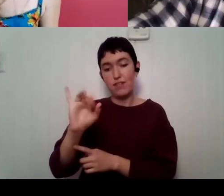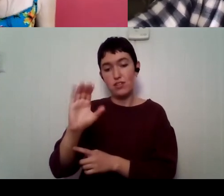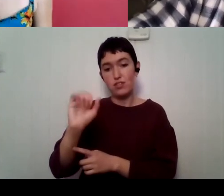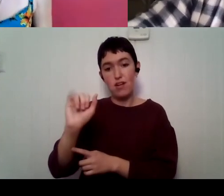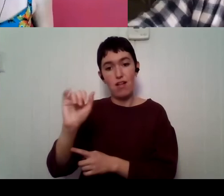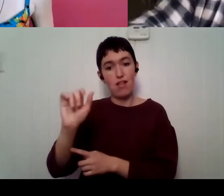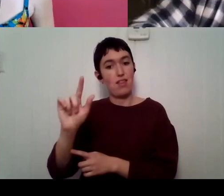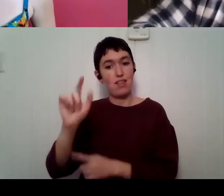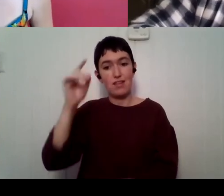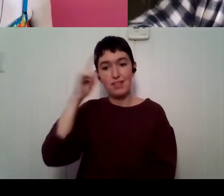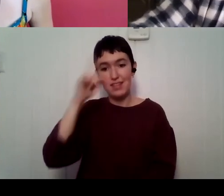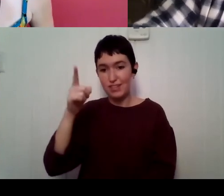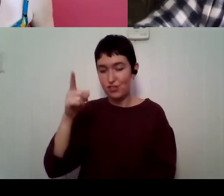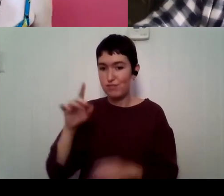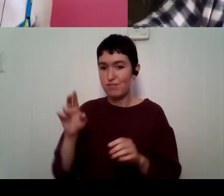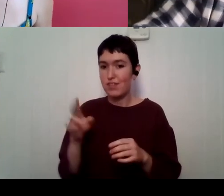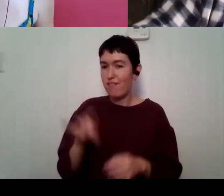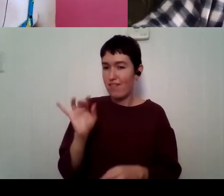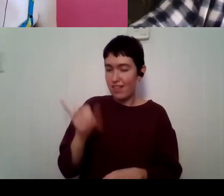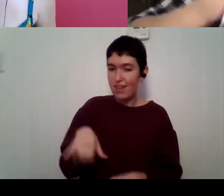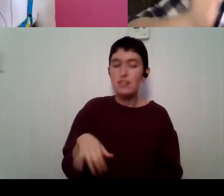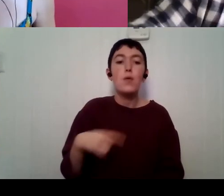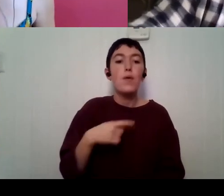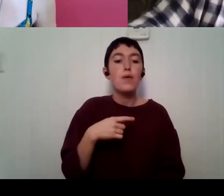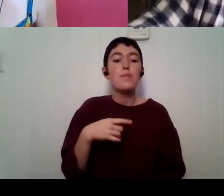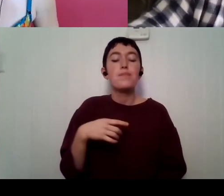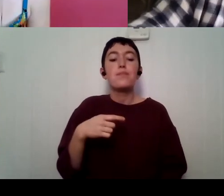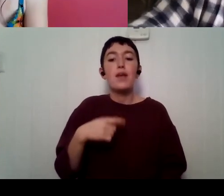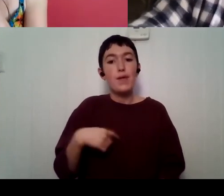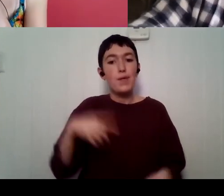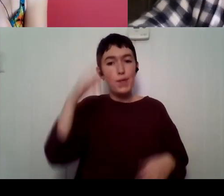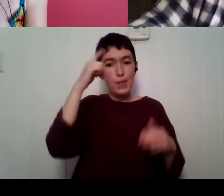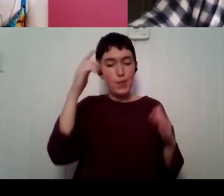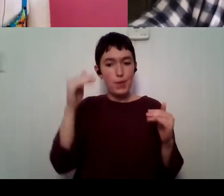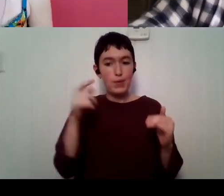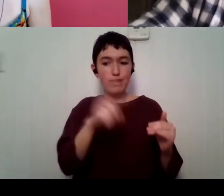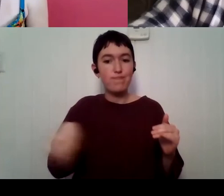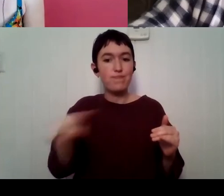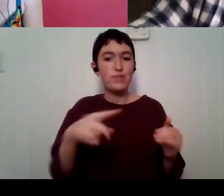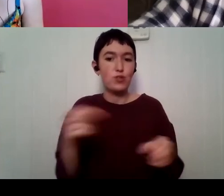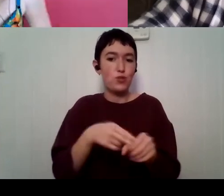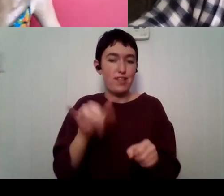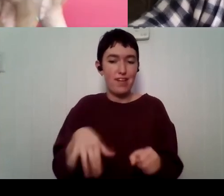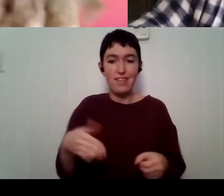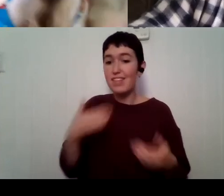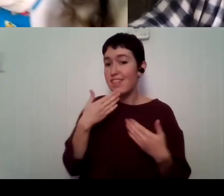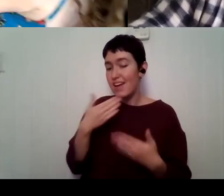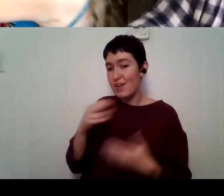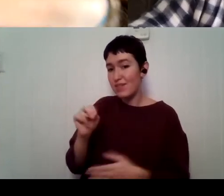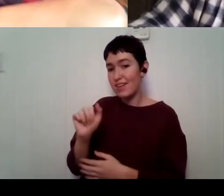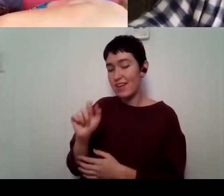put in the chat. We hope to see lots of you there. Natalia, thank you for sharing all of your knowledge with us. This has been so much fun. I feel